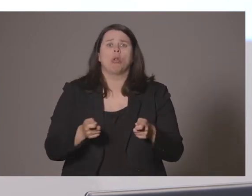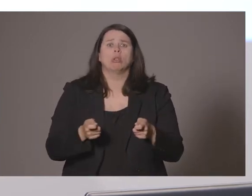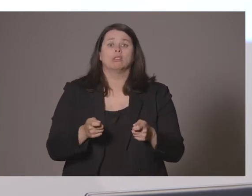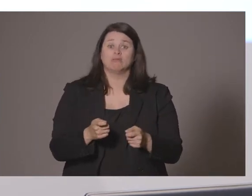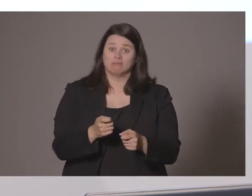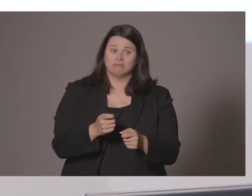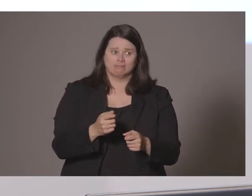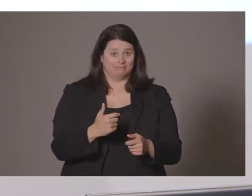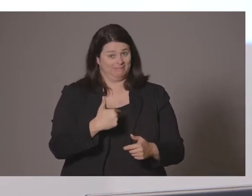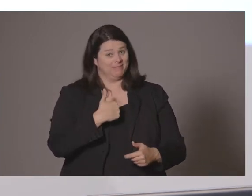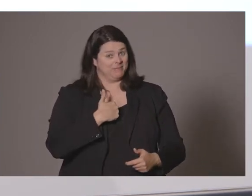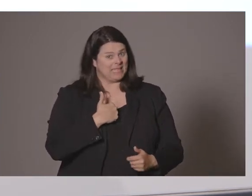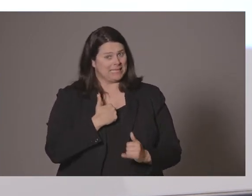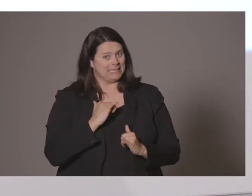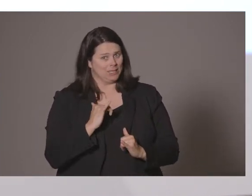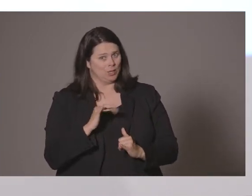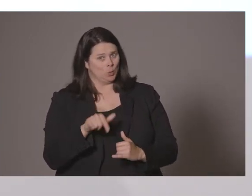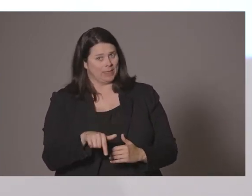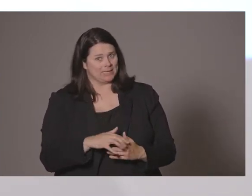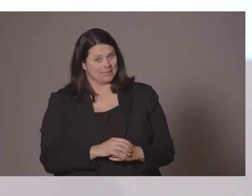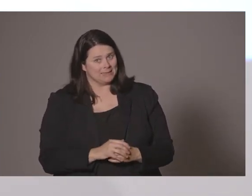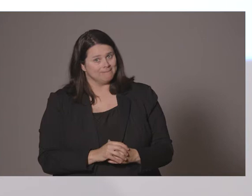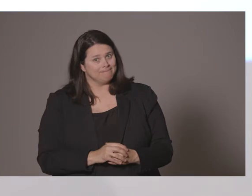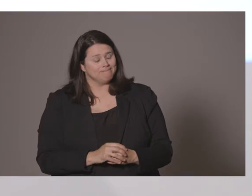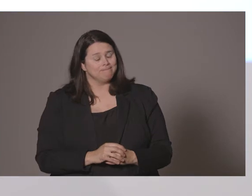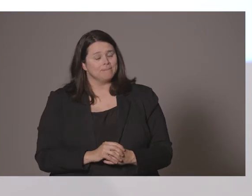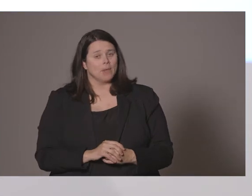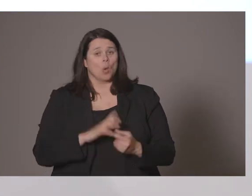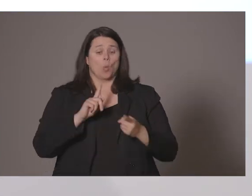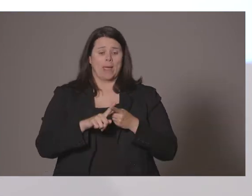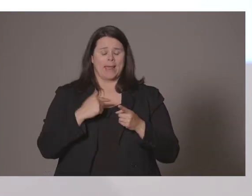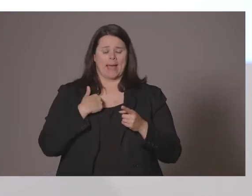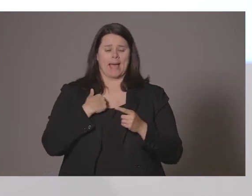I actually do this when I'm doing my final